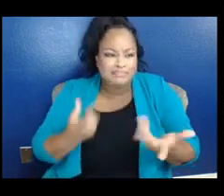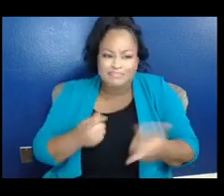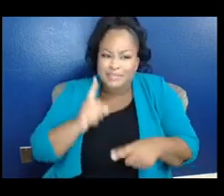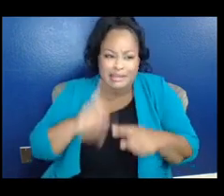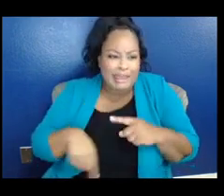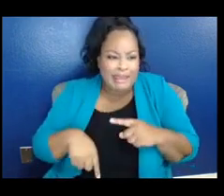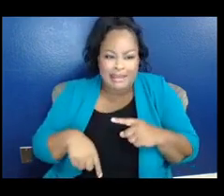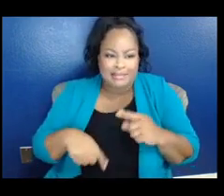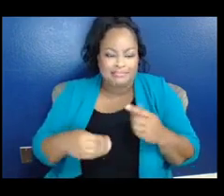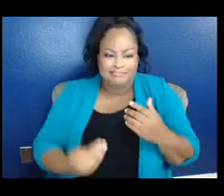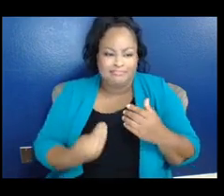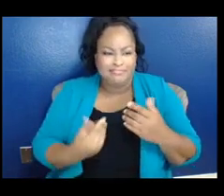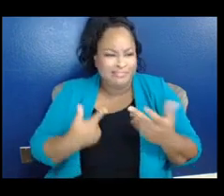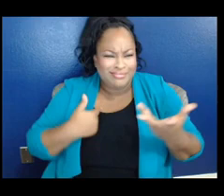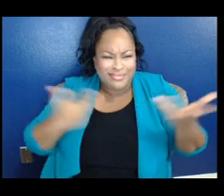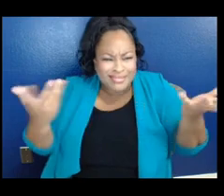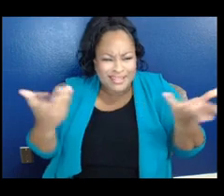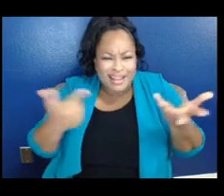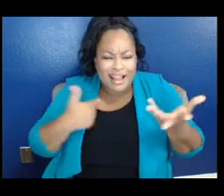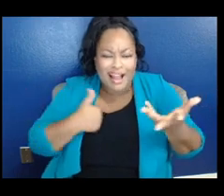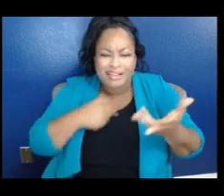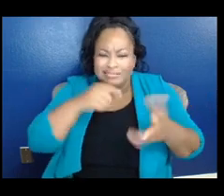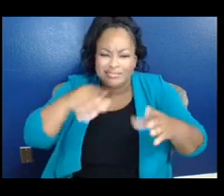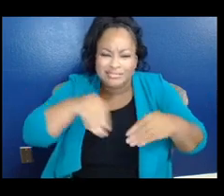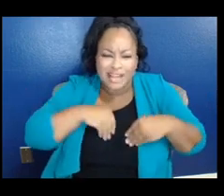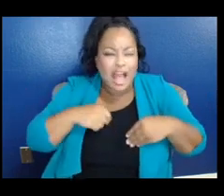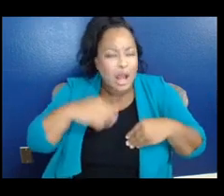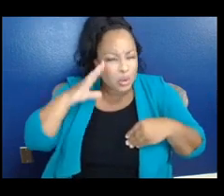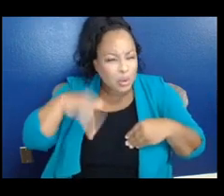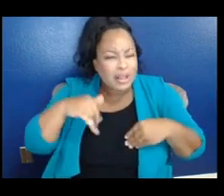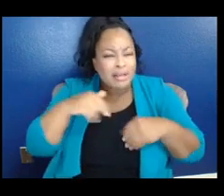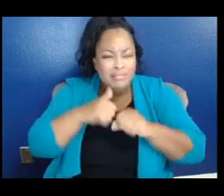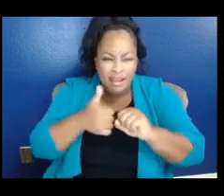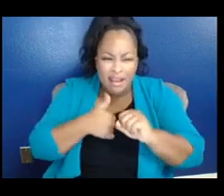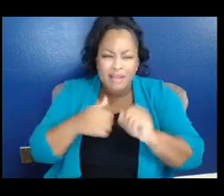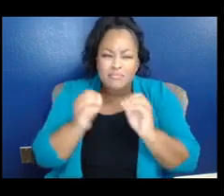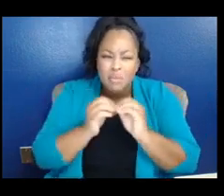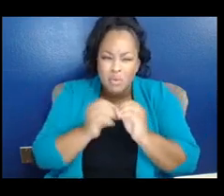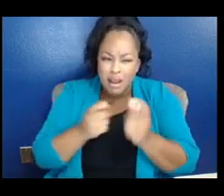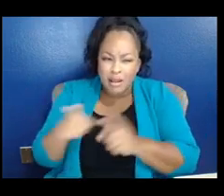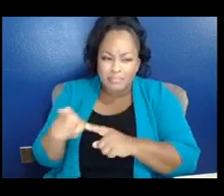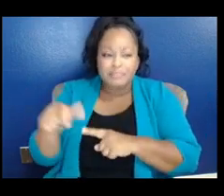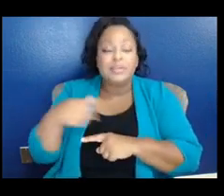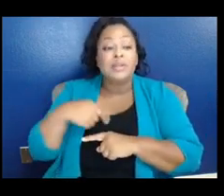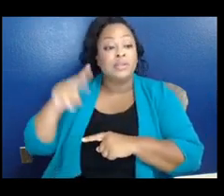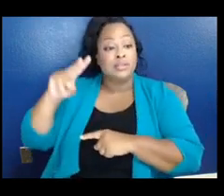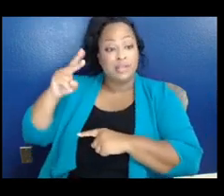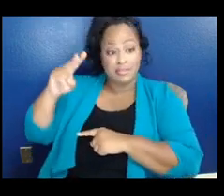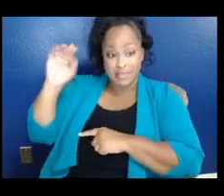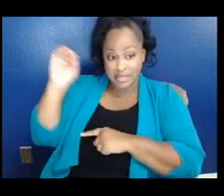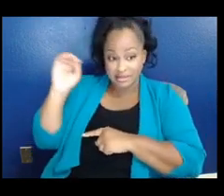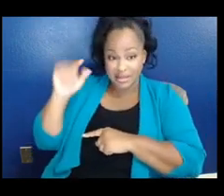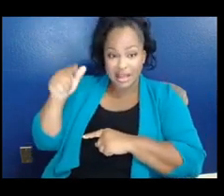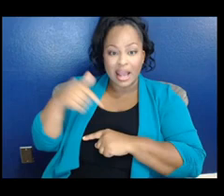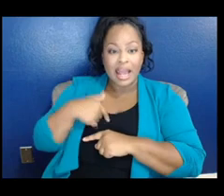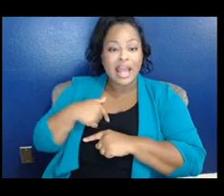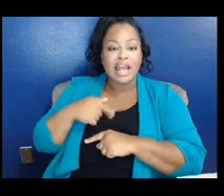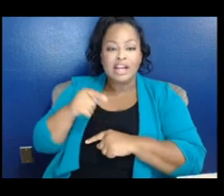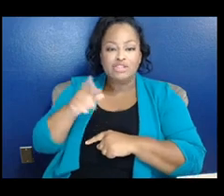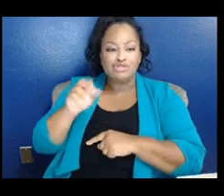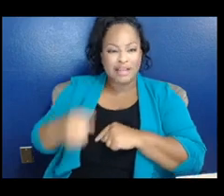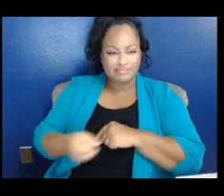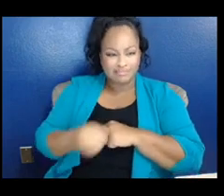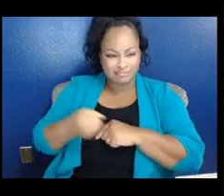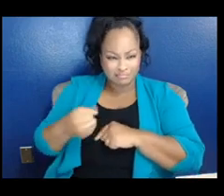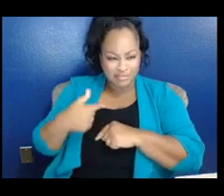just couldn't wear these things. And I just could not settle with that. I knew that there was more to the story. So after getting a second opinion and a